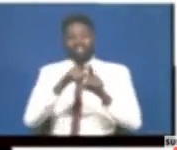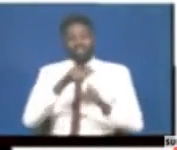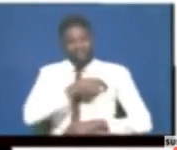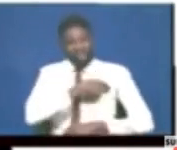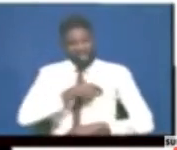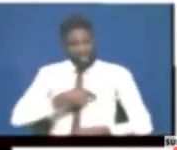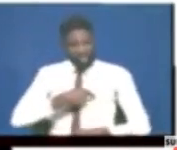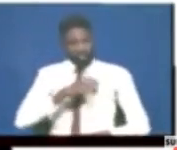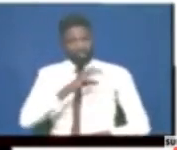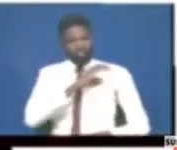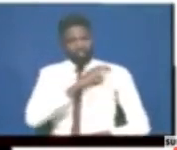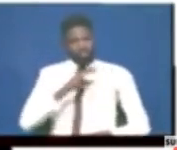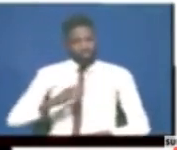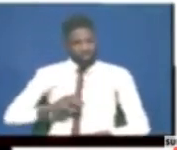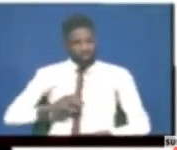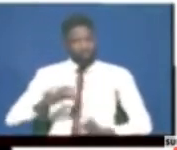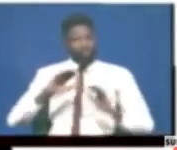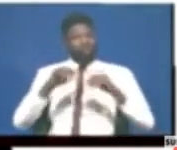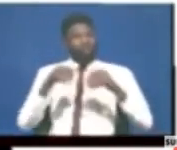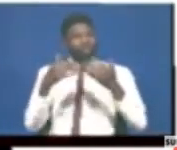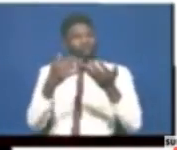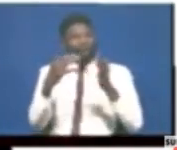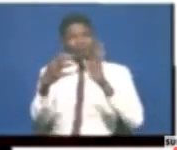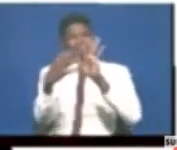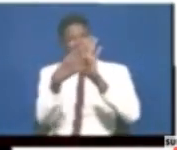was gazetted